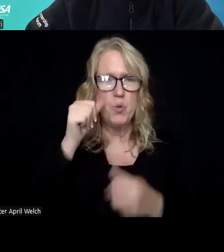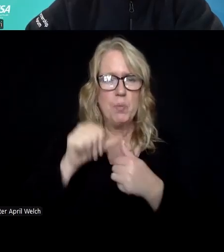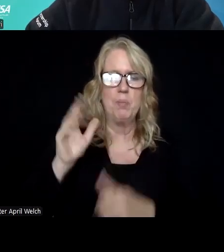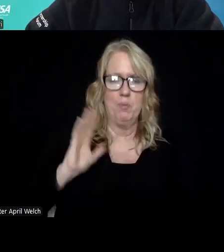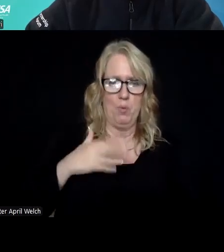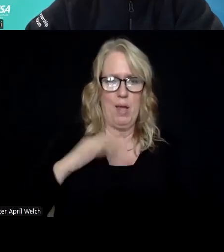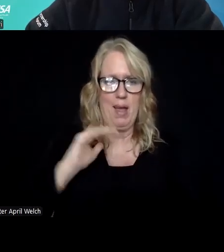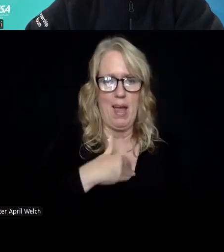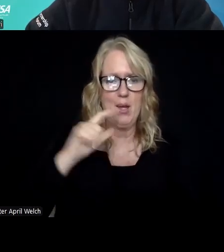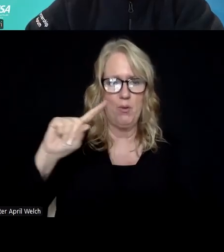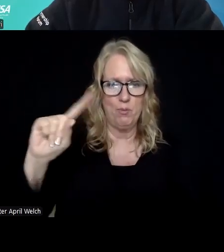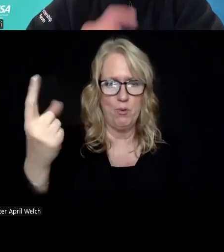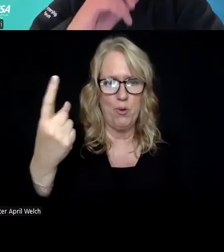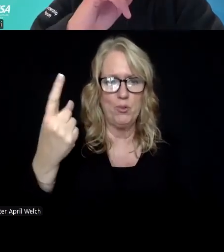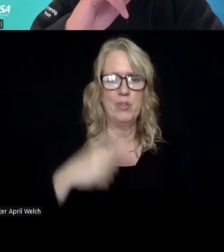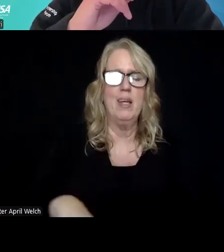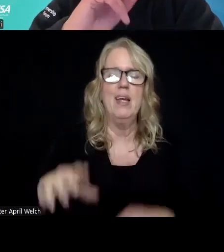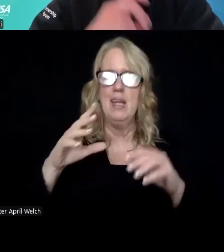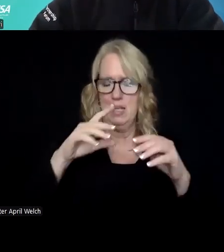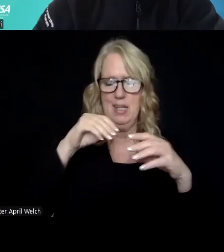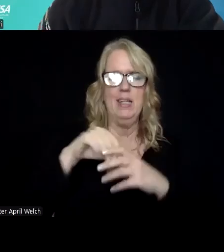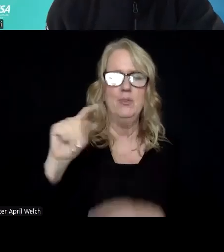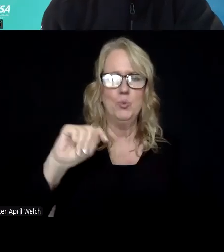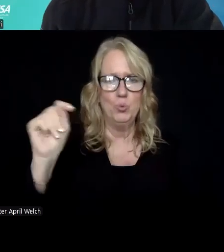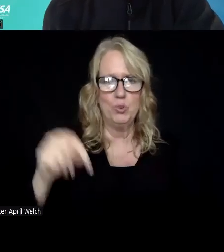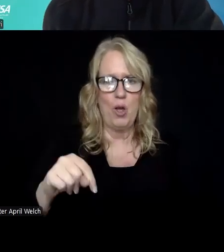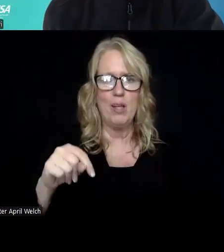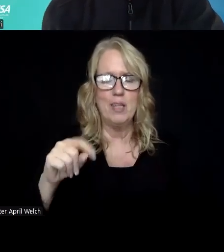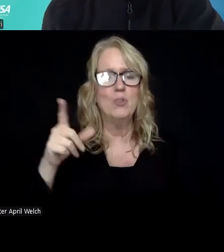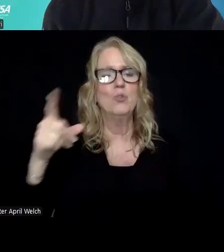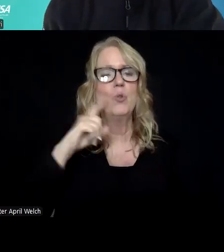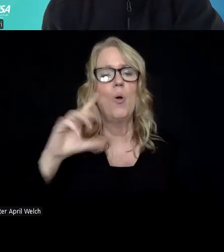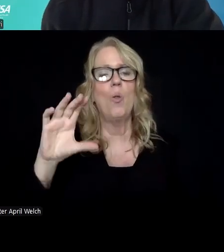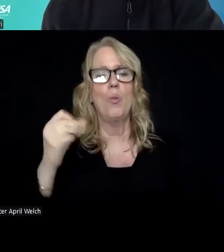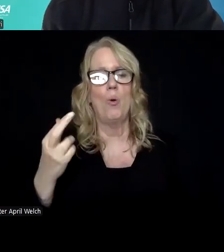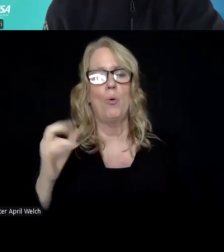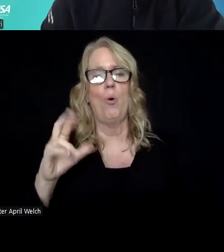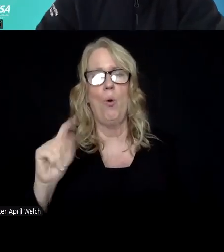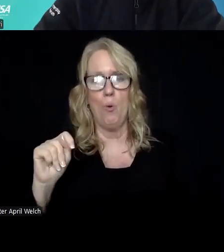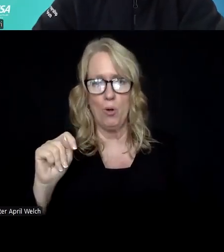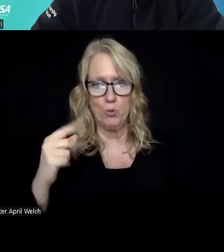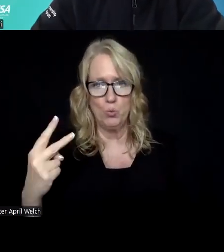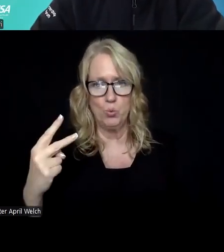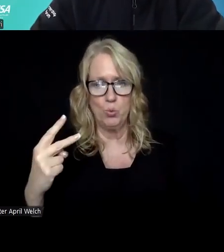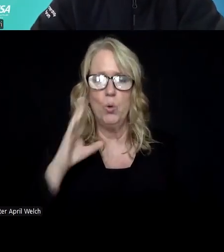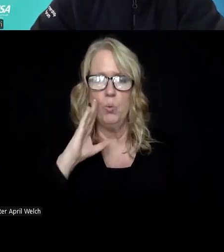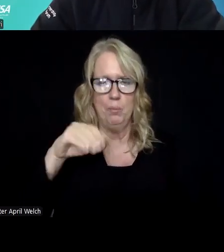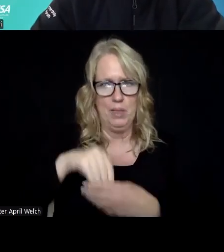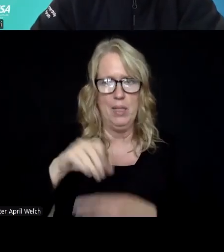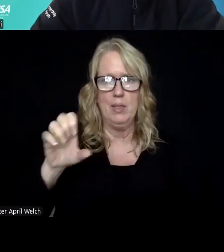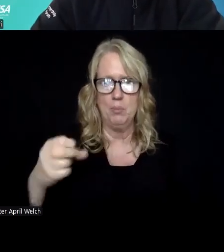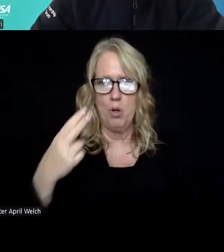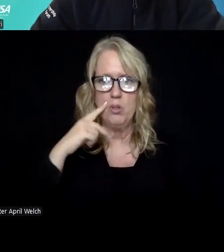Policy Academy last year in Tucson. And so Cohort 2 will be in March in